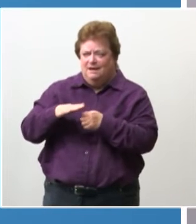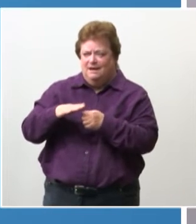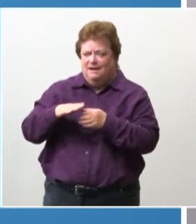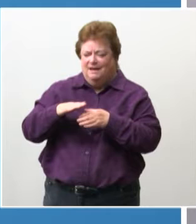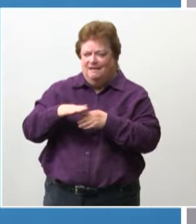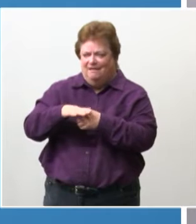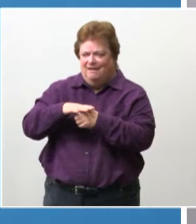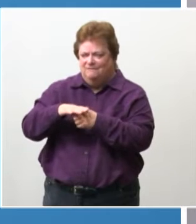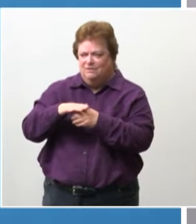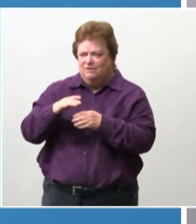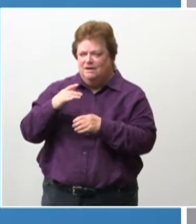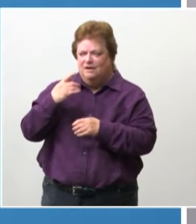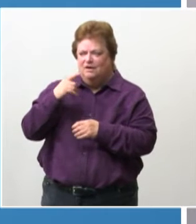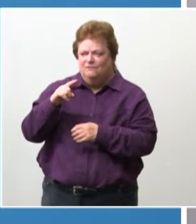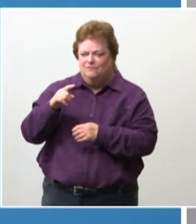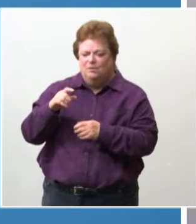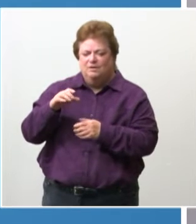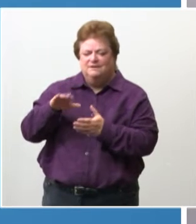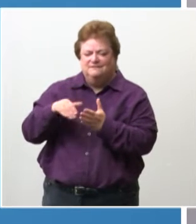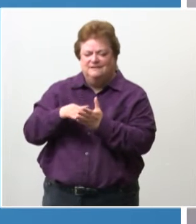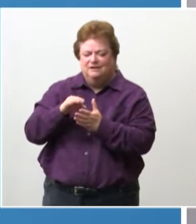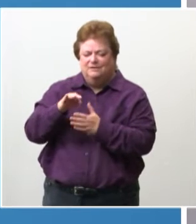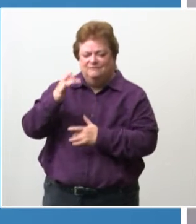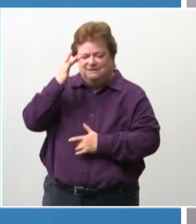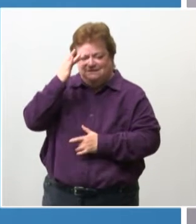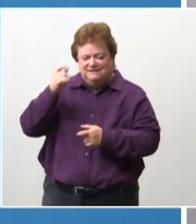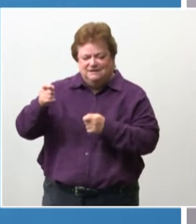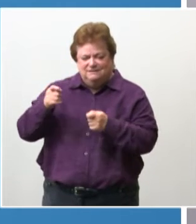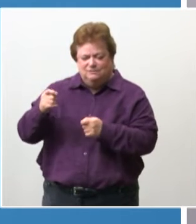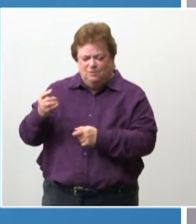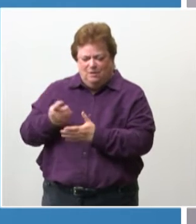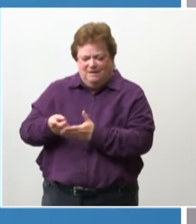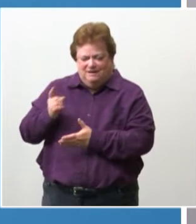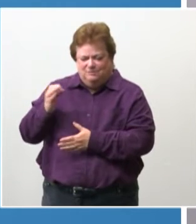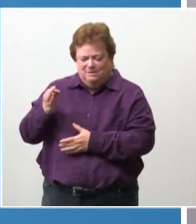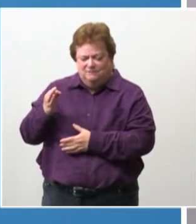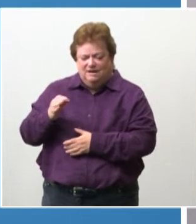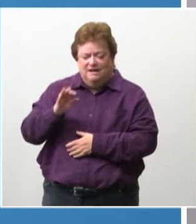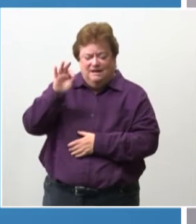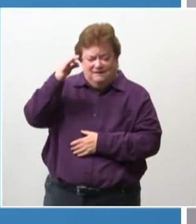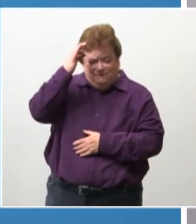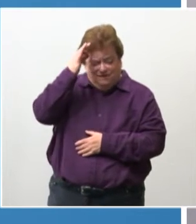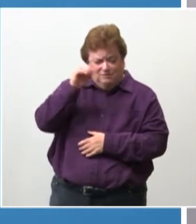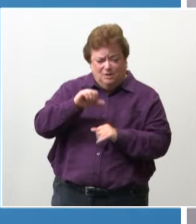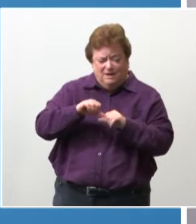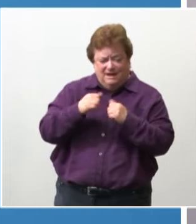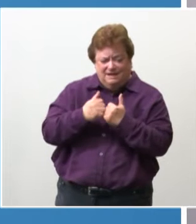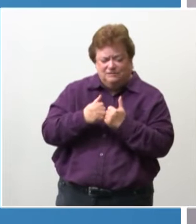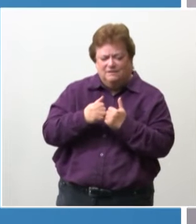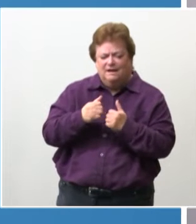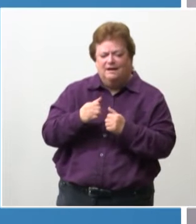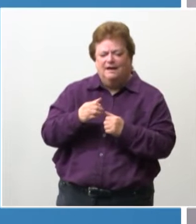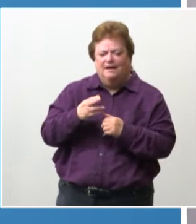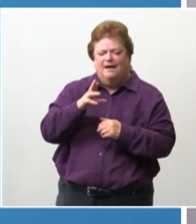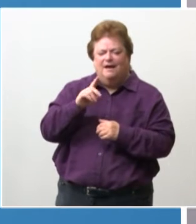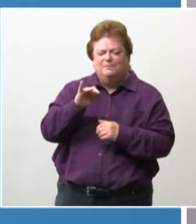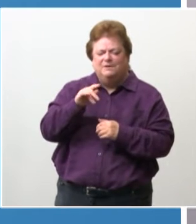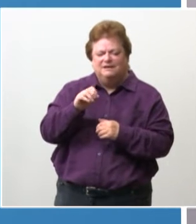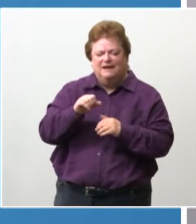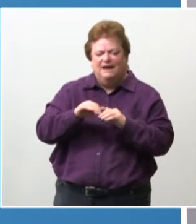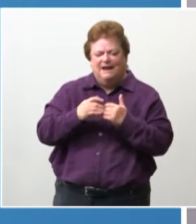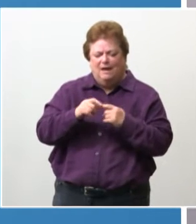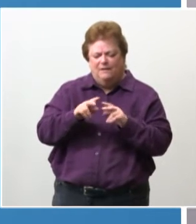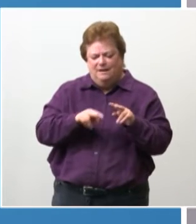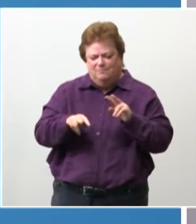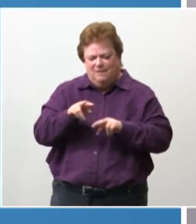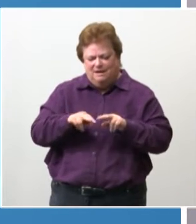the Centers for Disease Control and Prevention last Friday. The federal agency updated the way it monitors COVID-19's